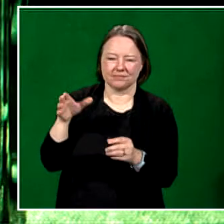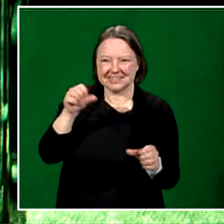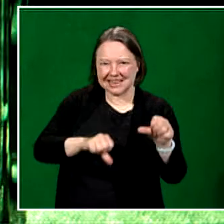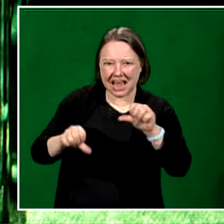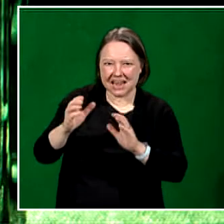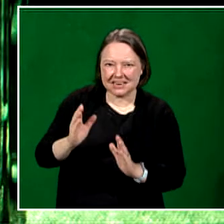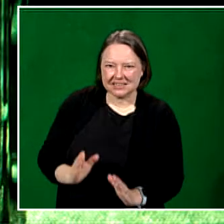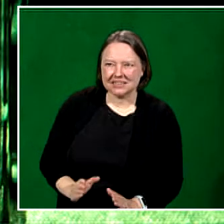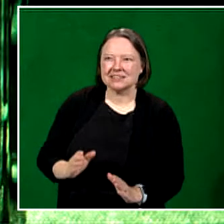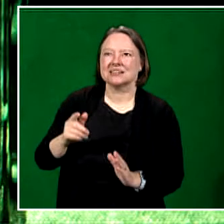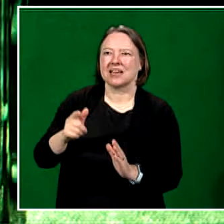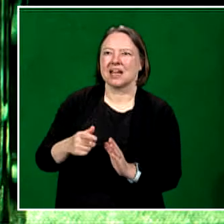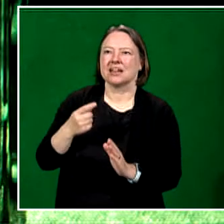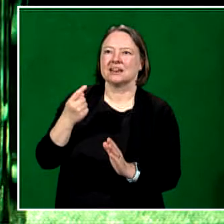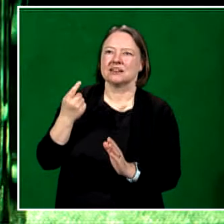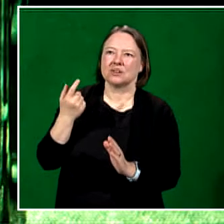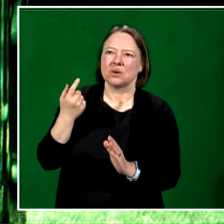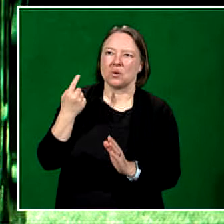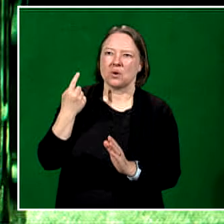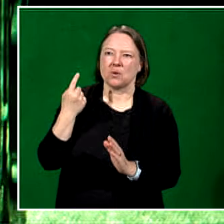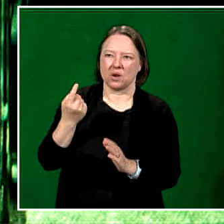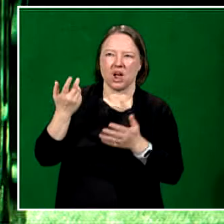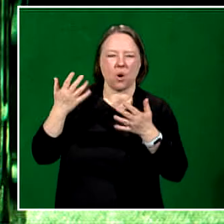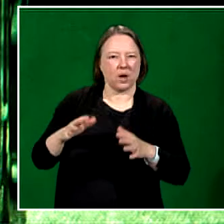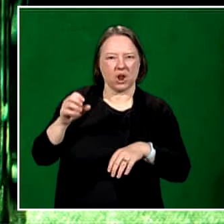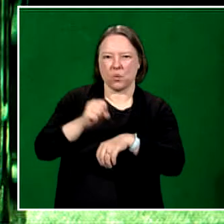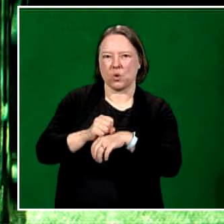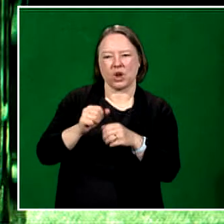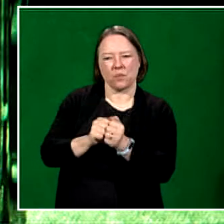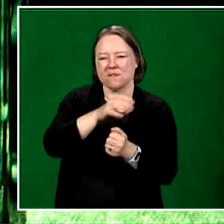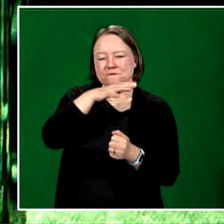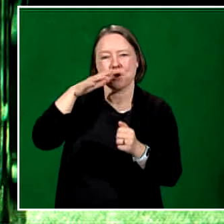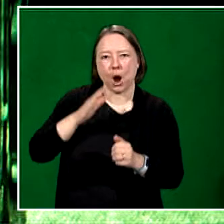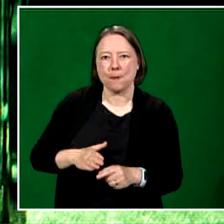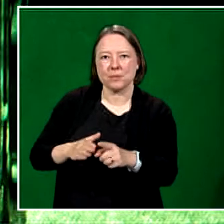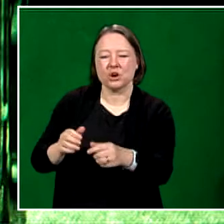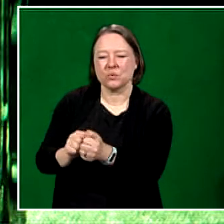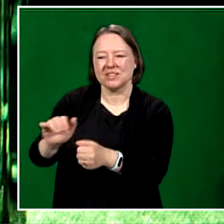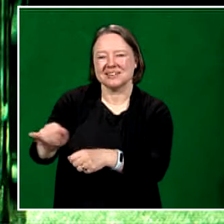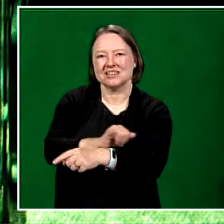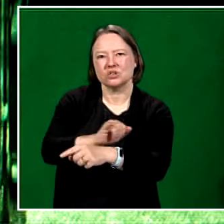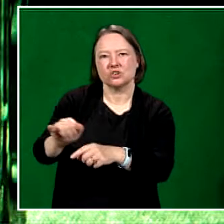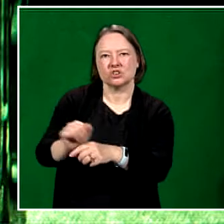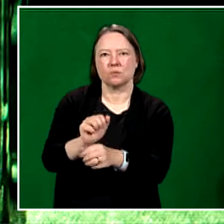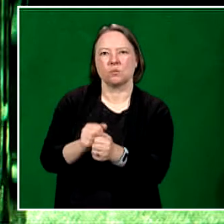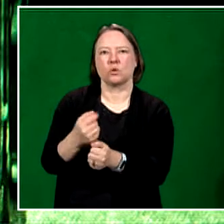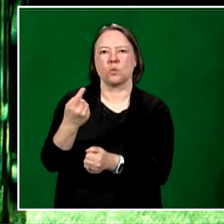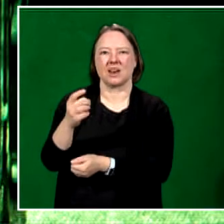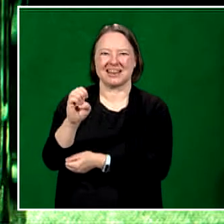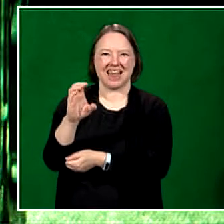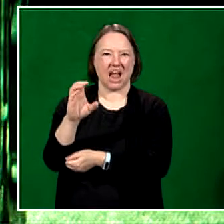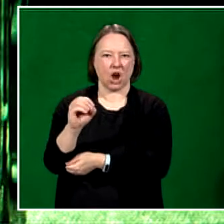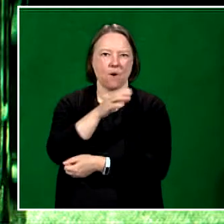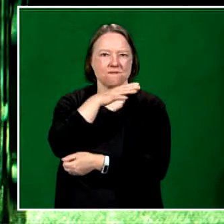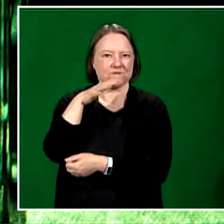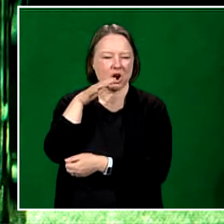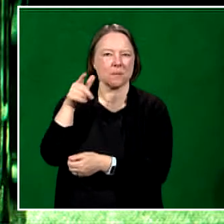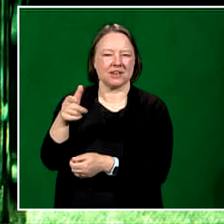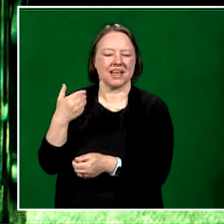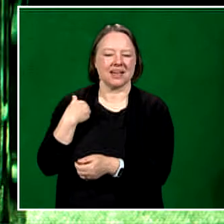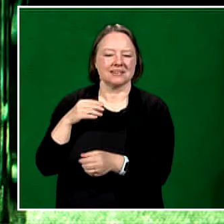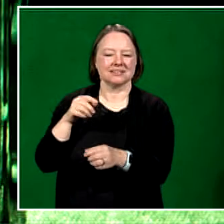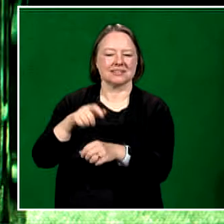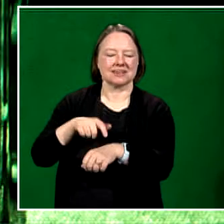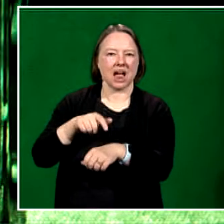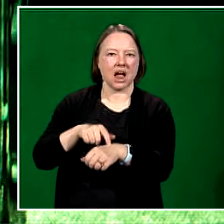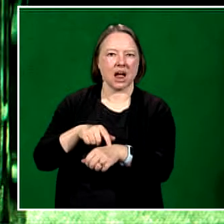is actually is already now working with farmers through his internship with one eco fund, and he gets time to